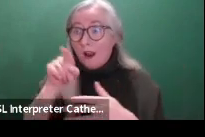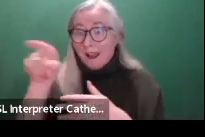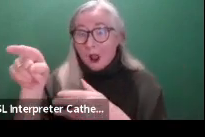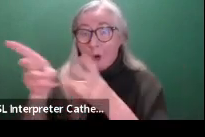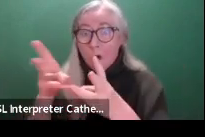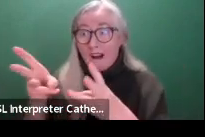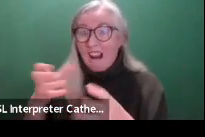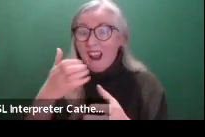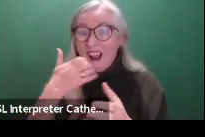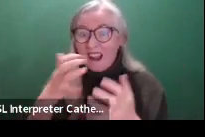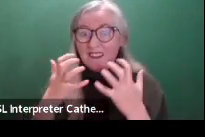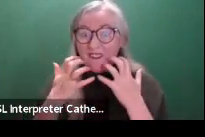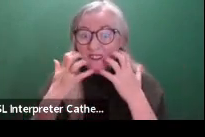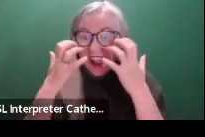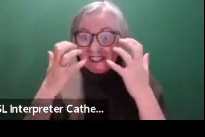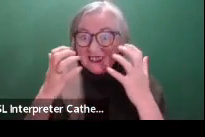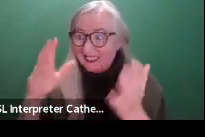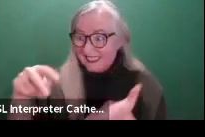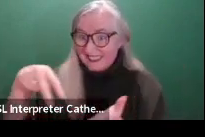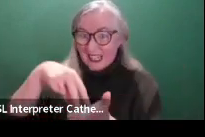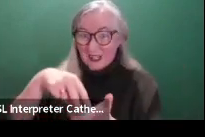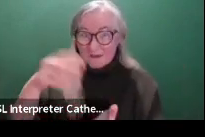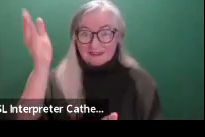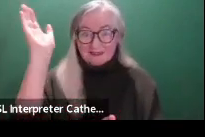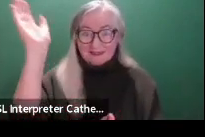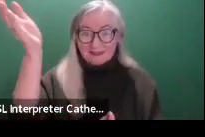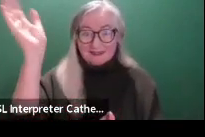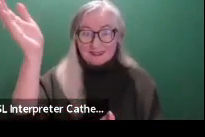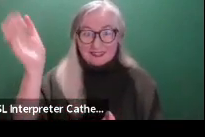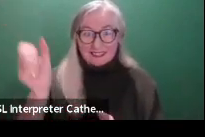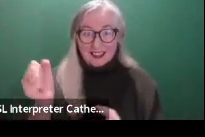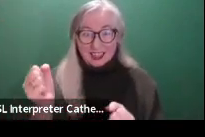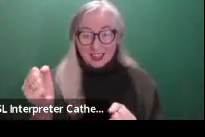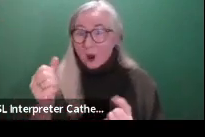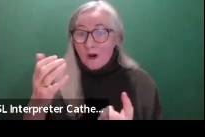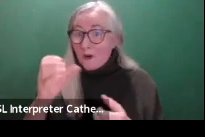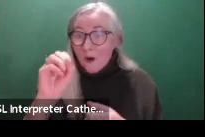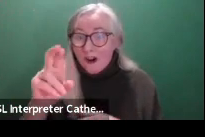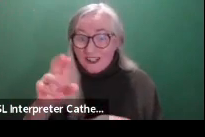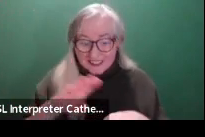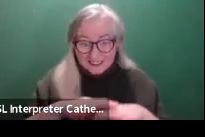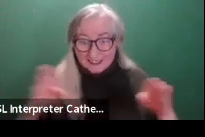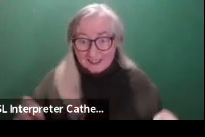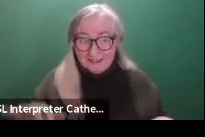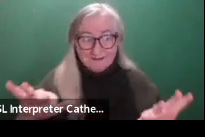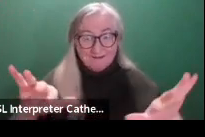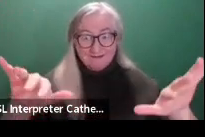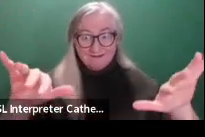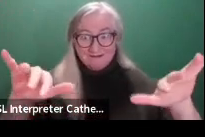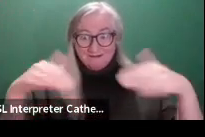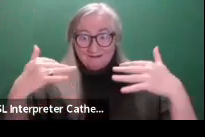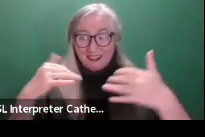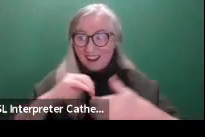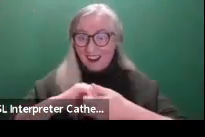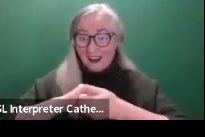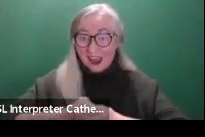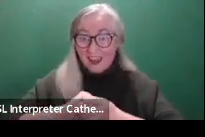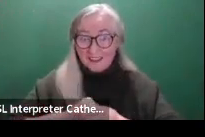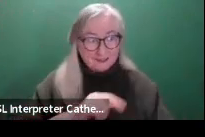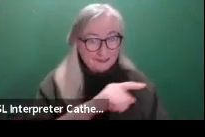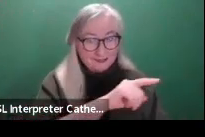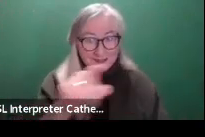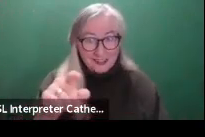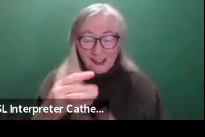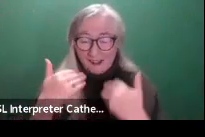flushes and they have to stand up and give a presentation, or not. They could just be sitting at a desk surrounded by colleagues or with colleagues and they have a